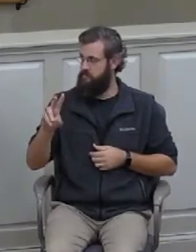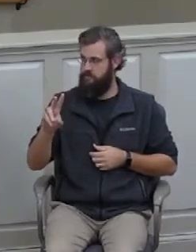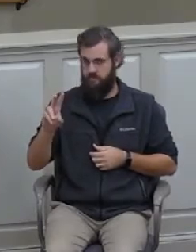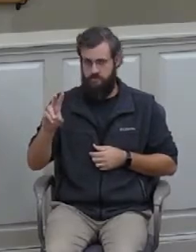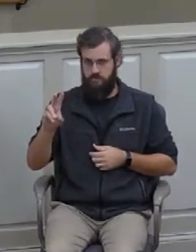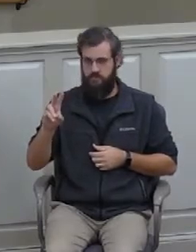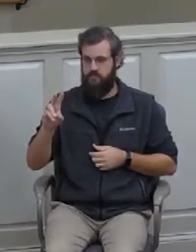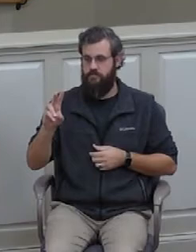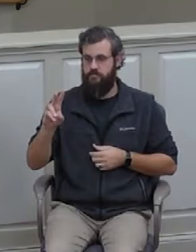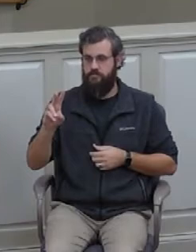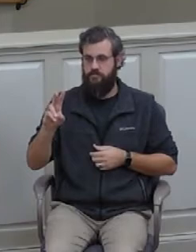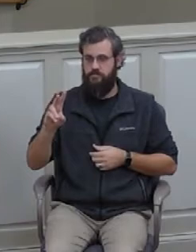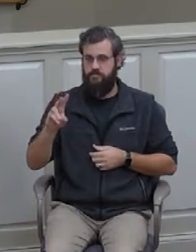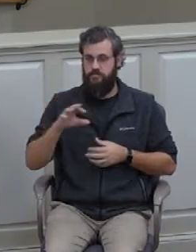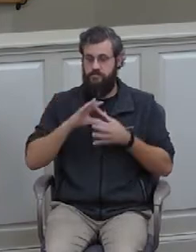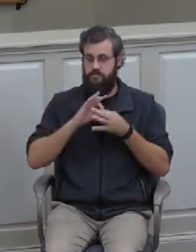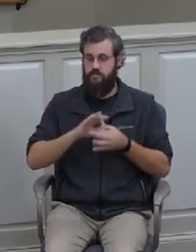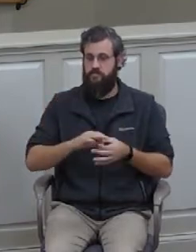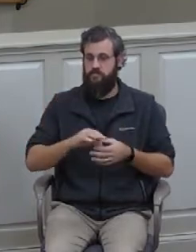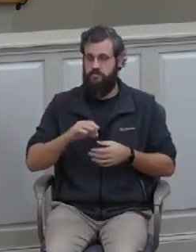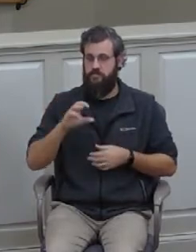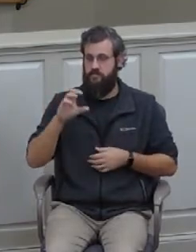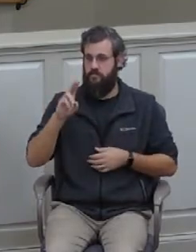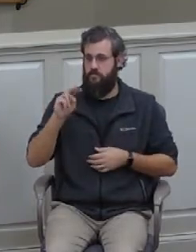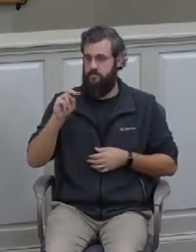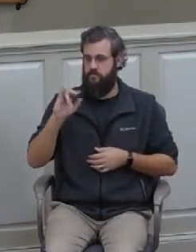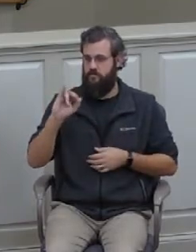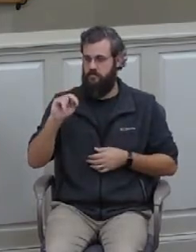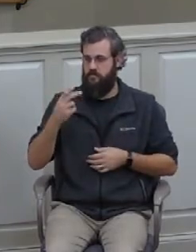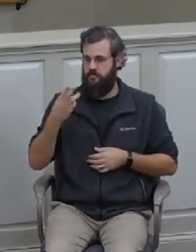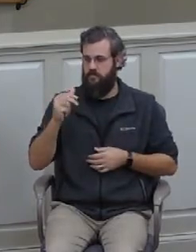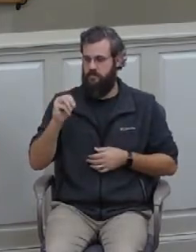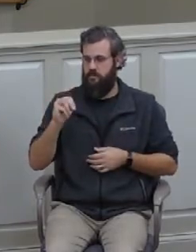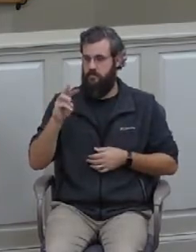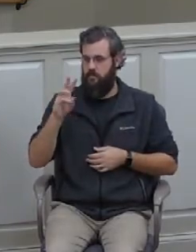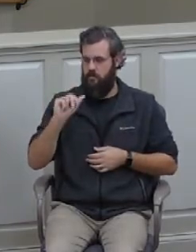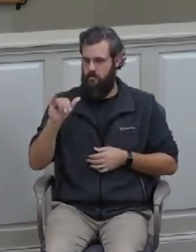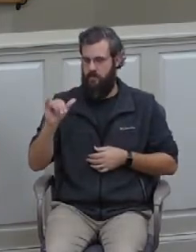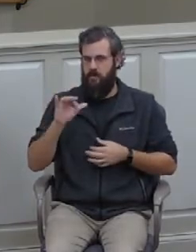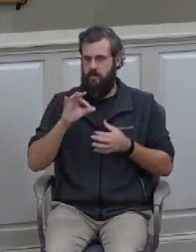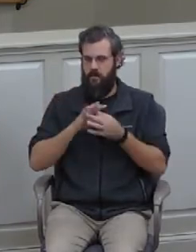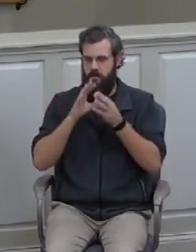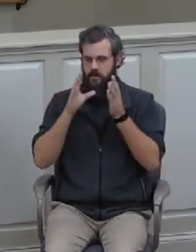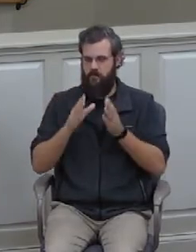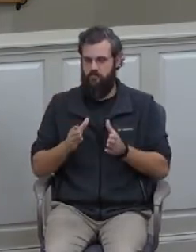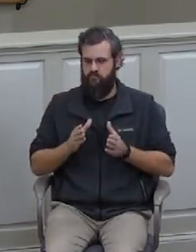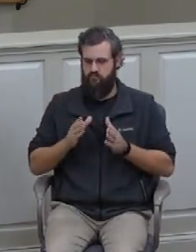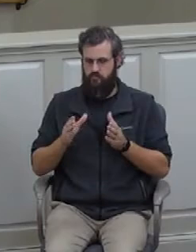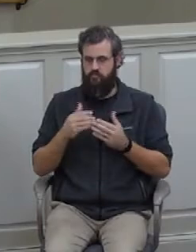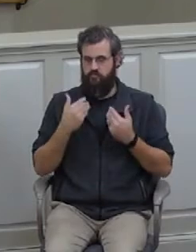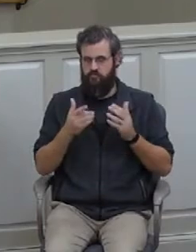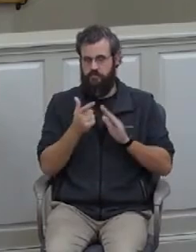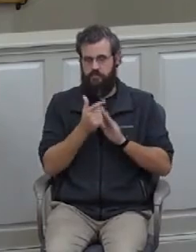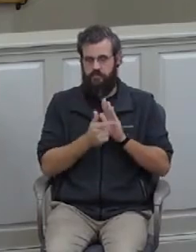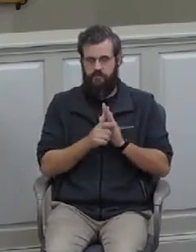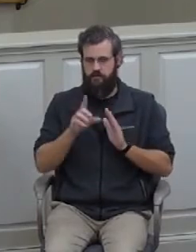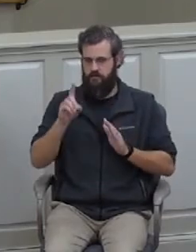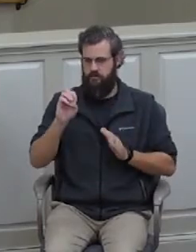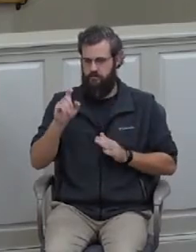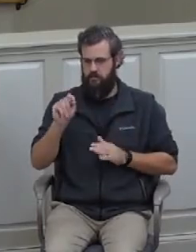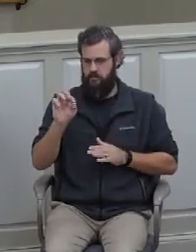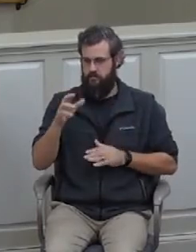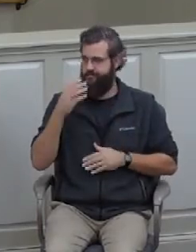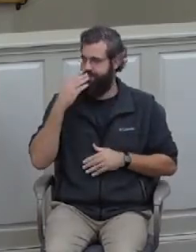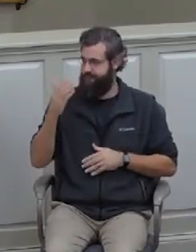2019-11-25-02. This is in reference to the Cunningham Way Connector Road. Councilor Dexter. Thank you,